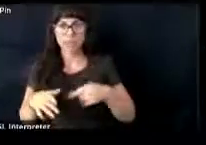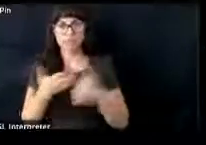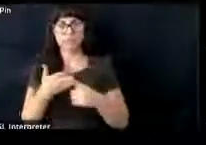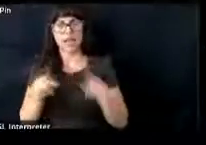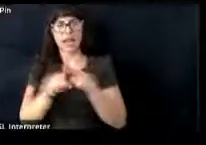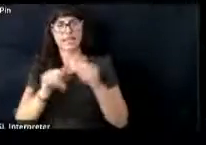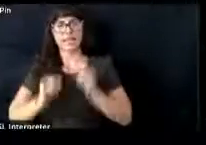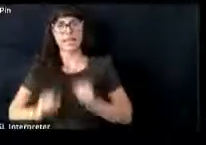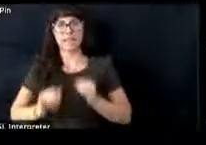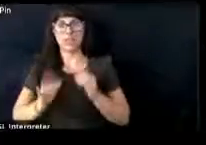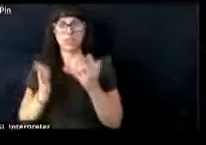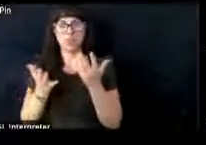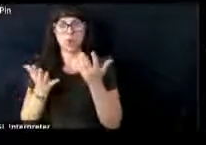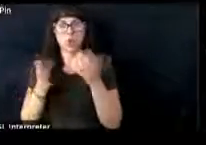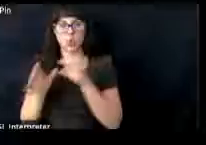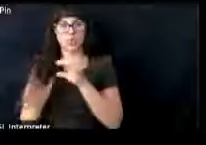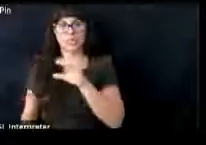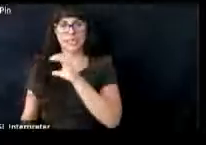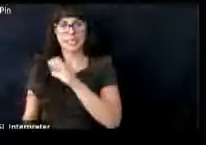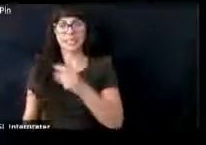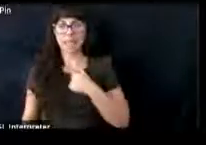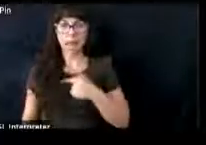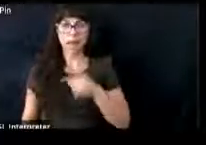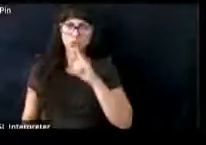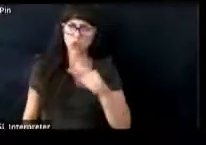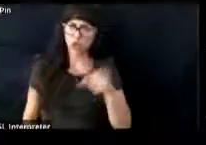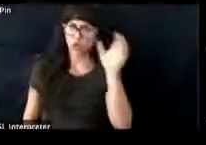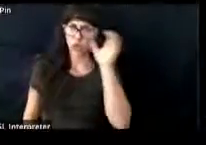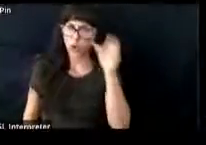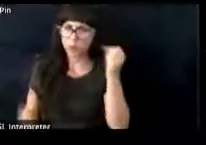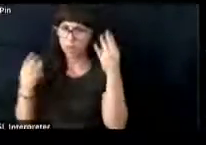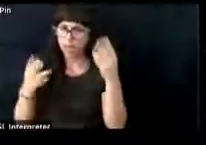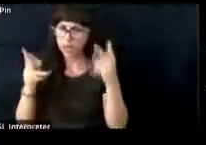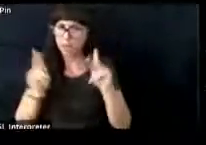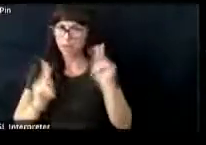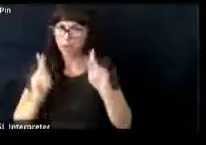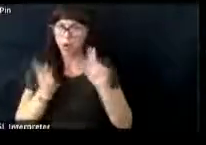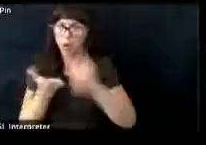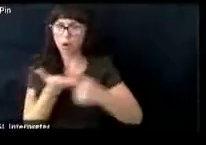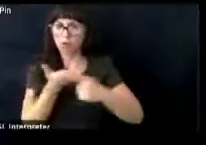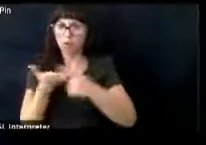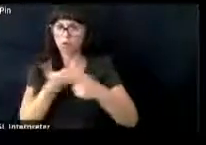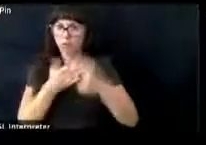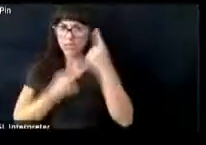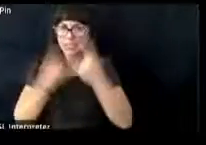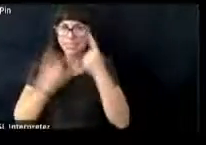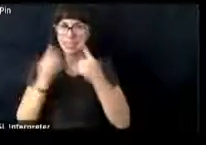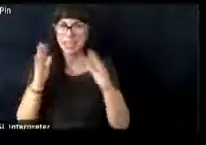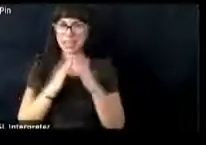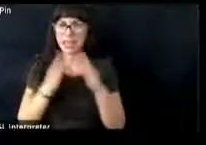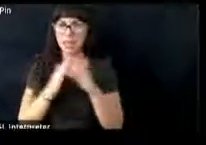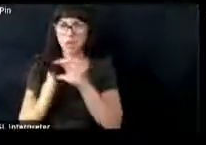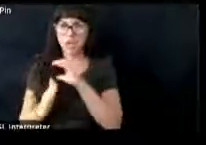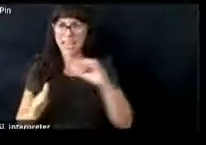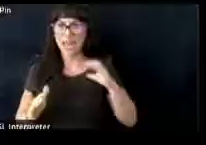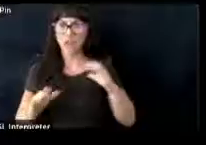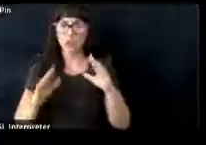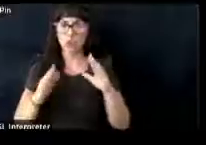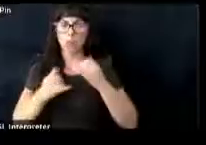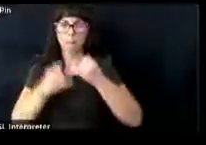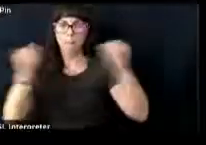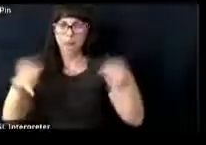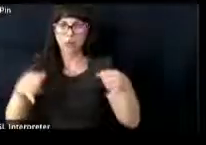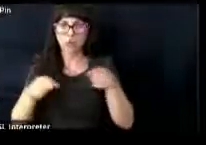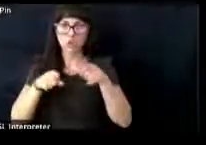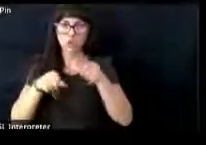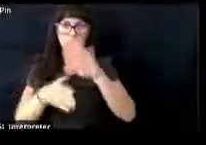citizen. I'm sure that you have heard by now and have heard all sorts of arguments for considering the neighborhood council boundaries in your